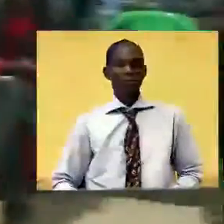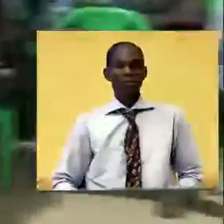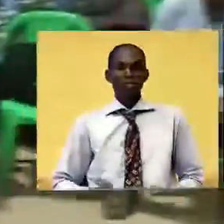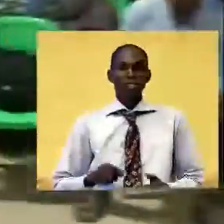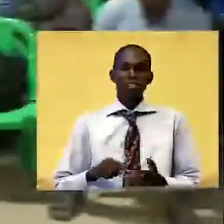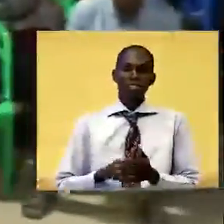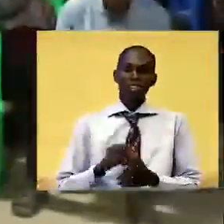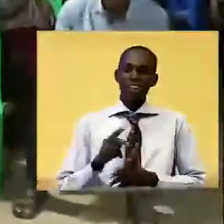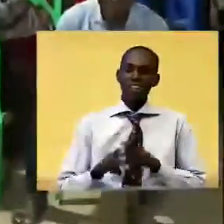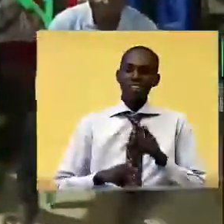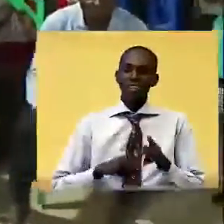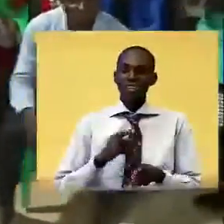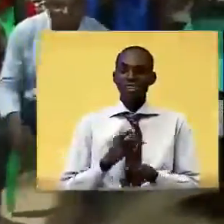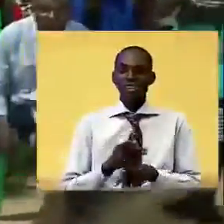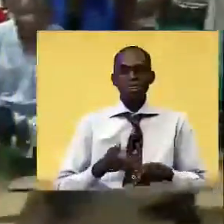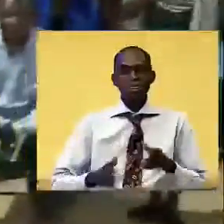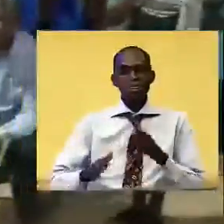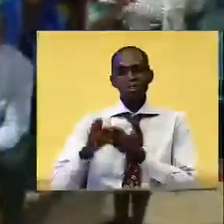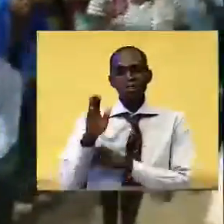Kind.